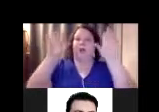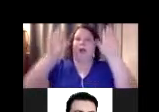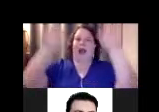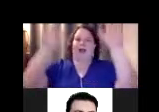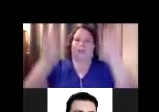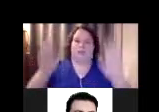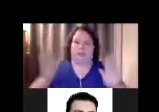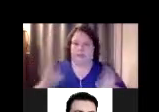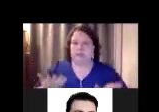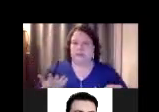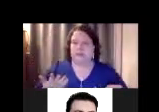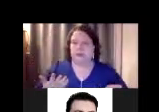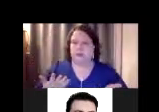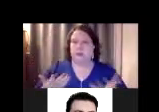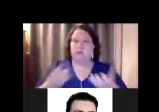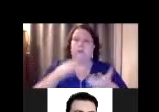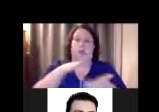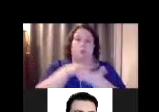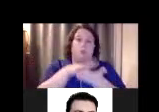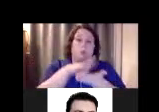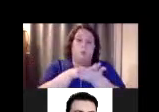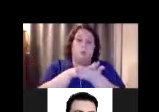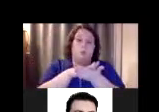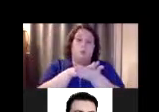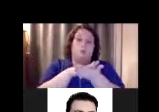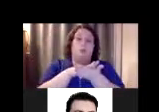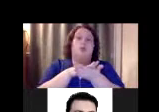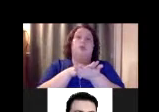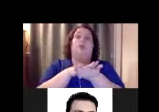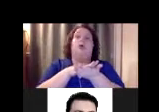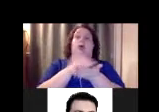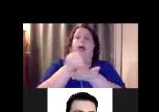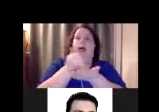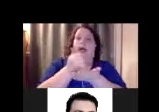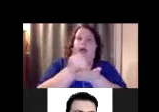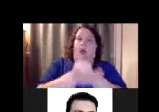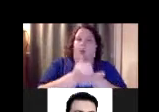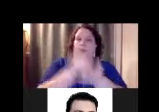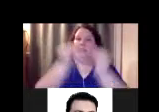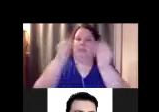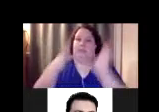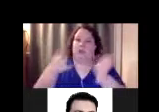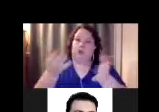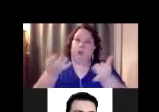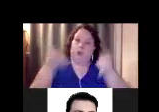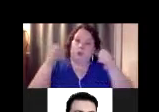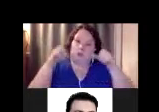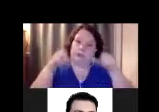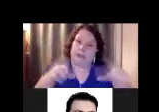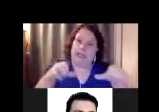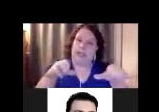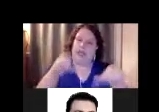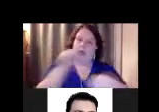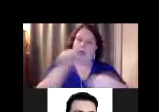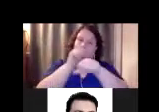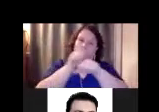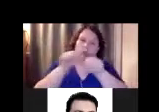education, that support teacher retention, really create 21st century learning environments that create a great place to